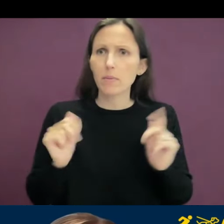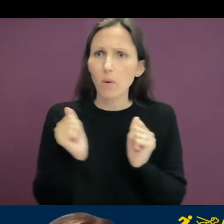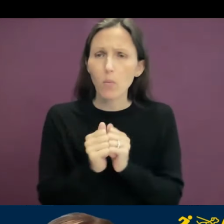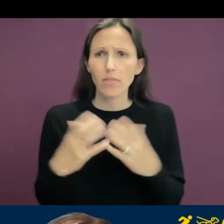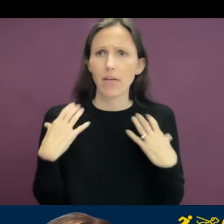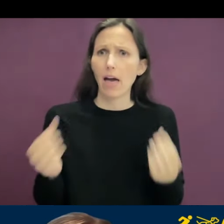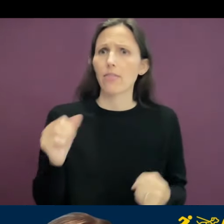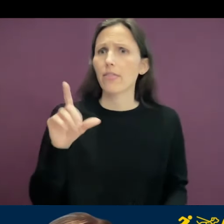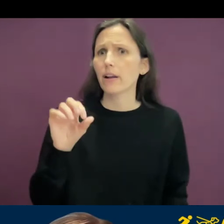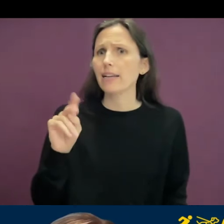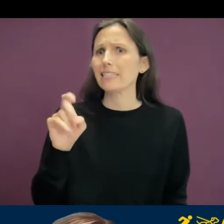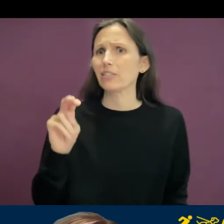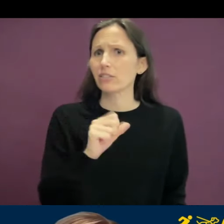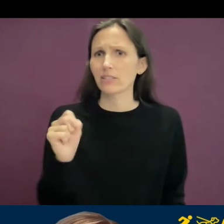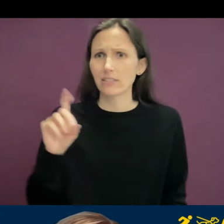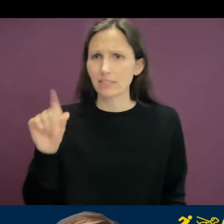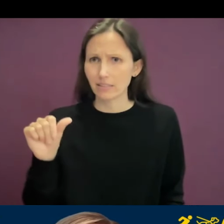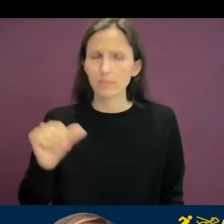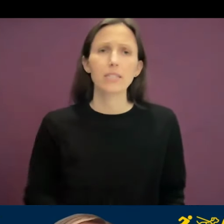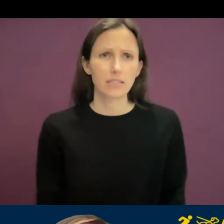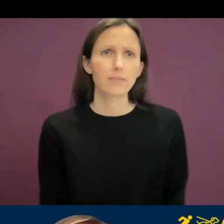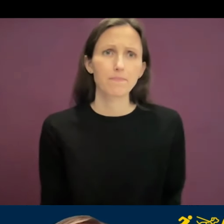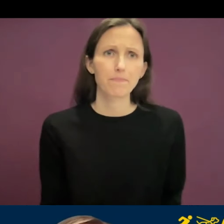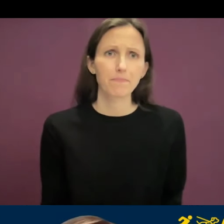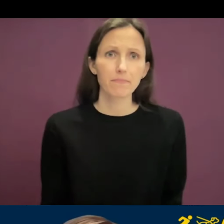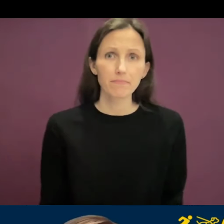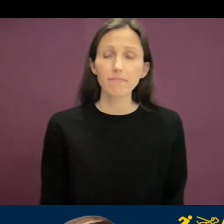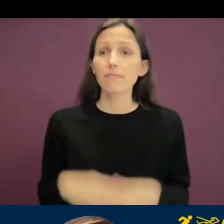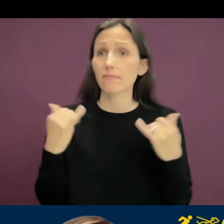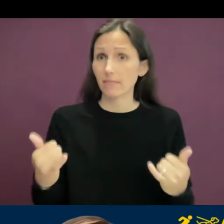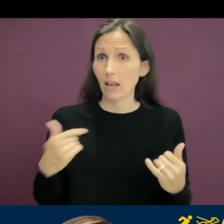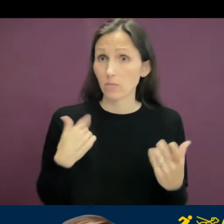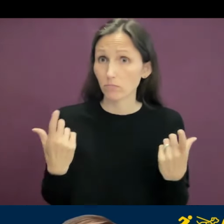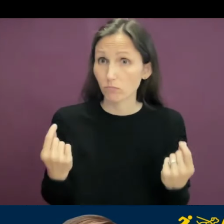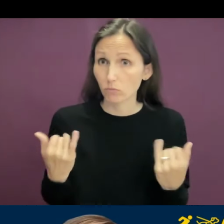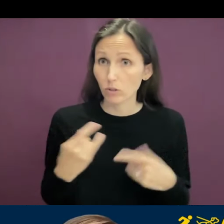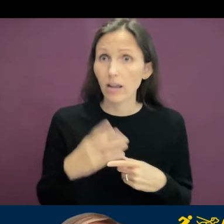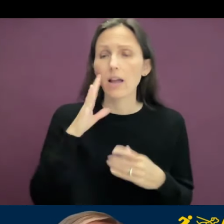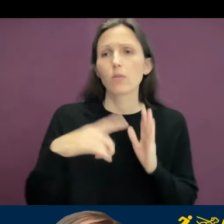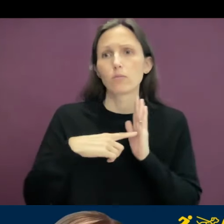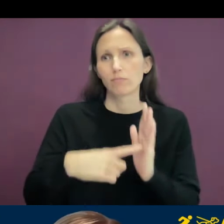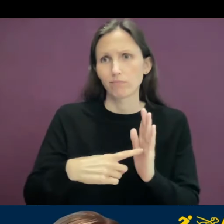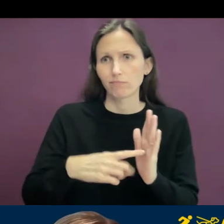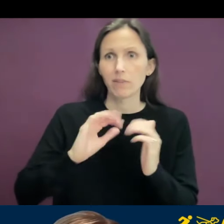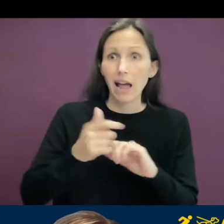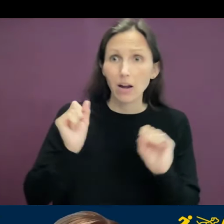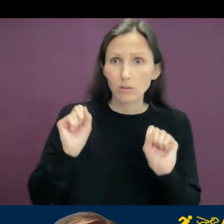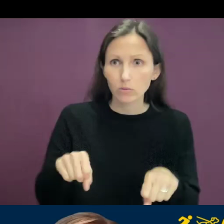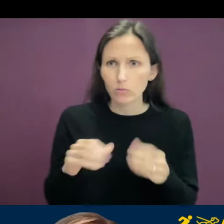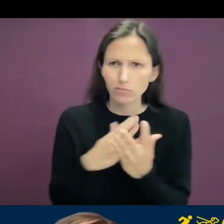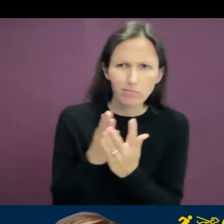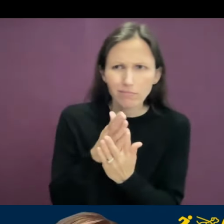conditions and disabilities. So what I'm going to do today is show you a demonstration of how we can navigate